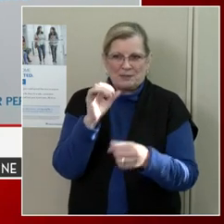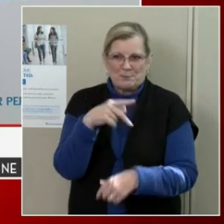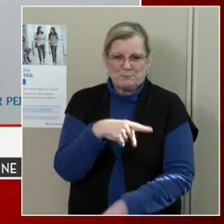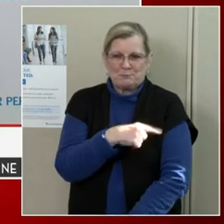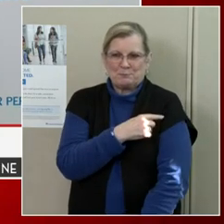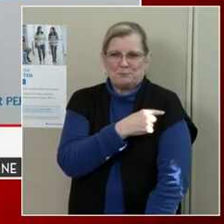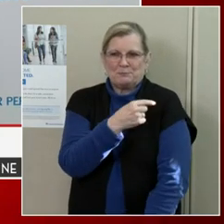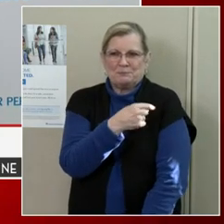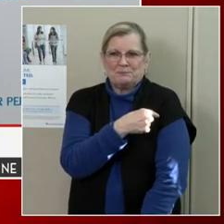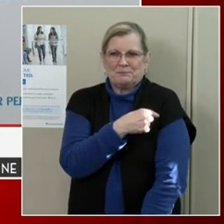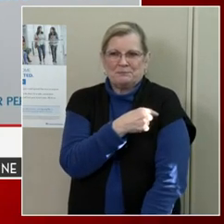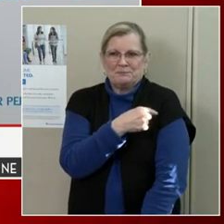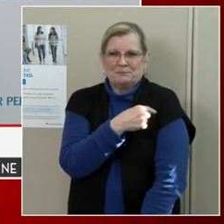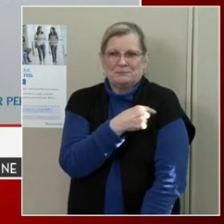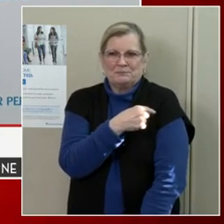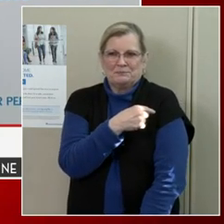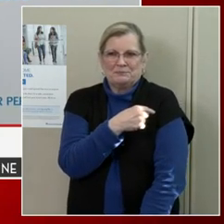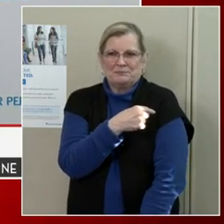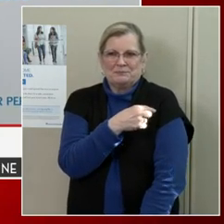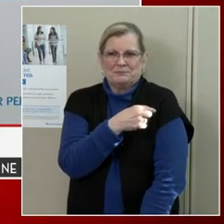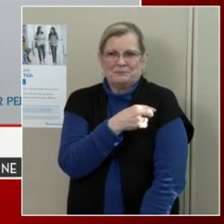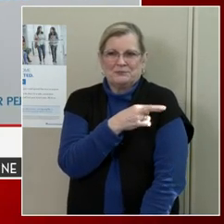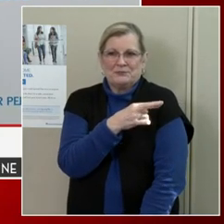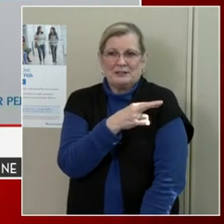Don't get used to it. The mayor might.